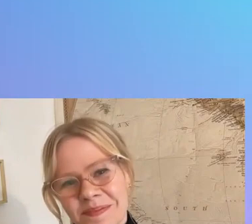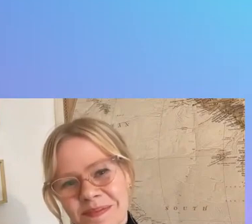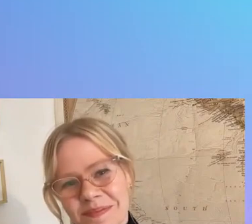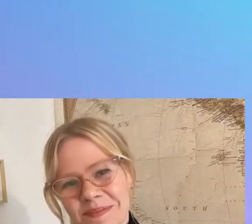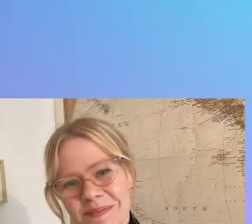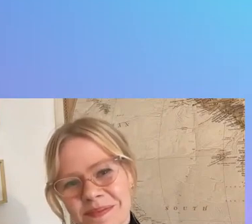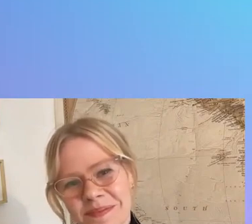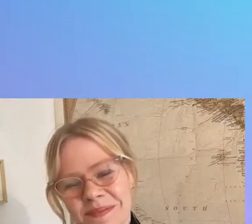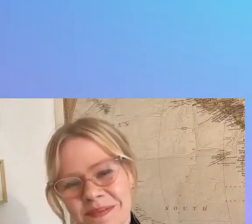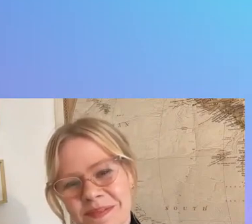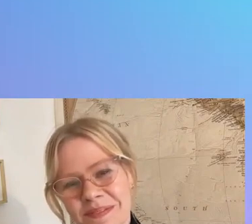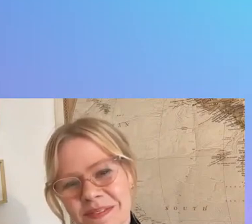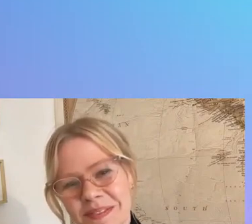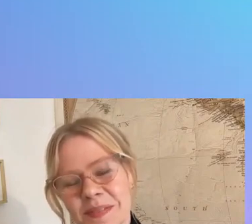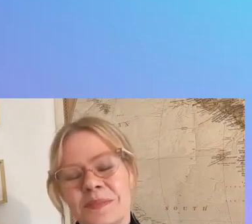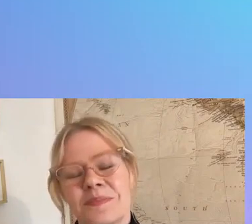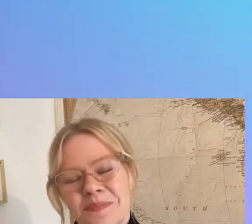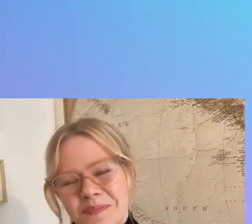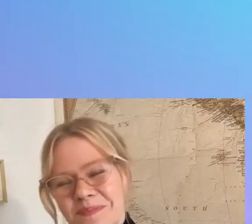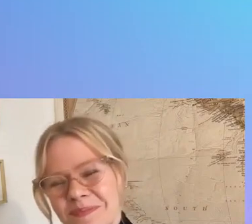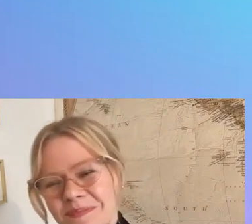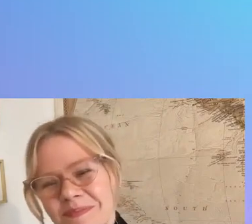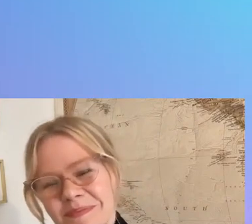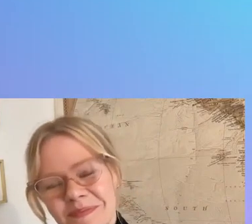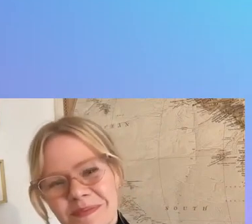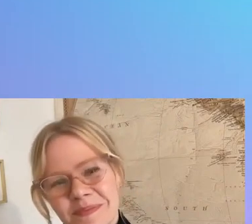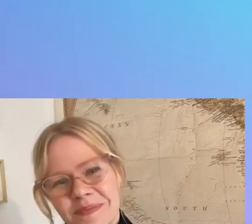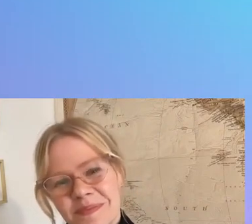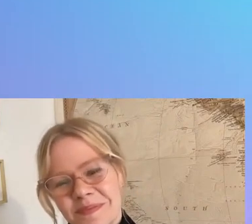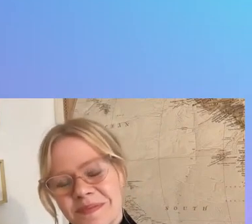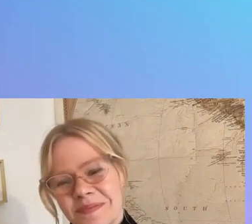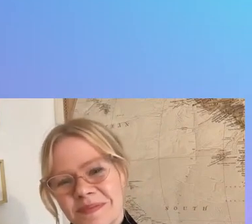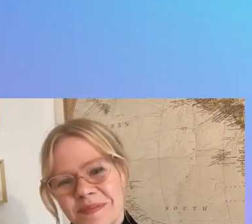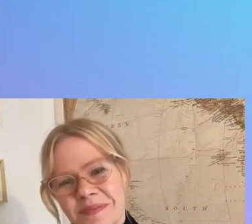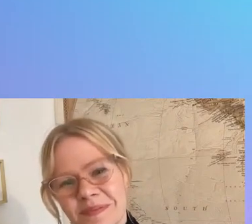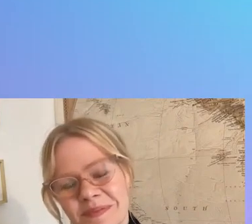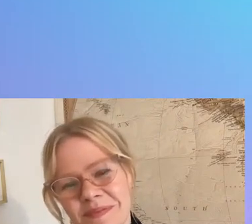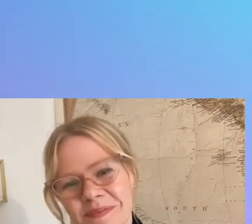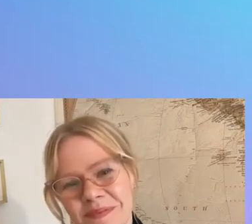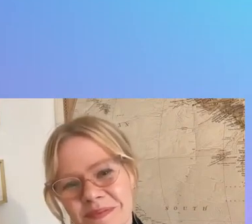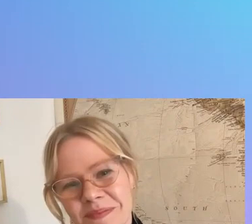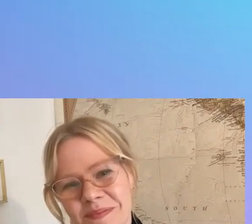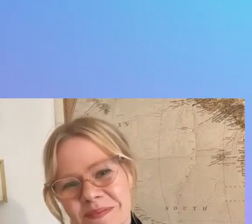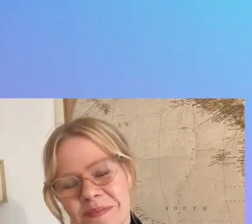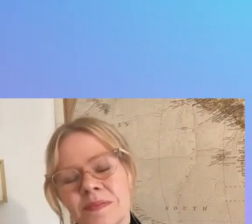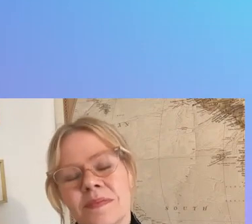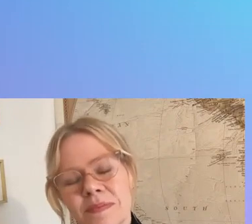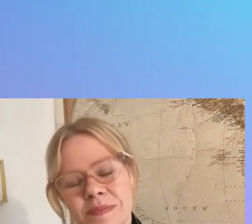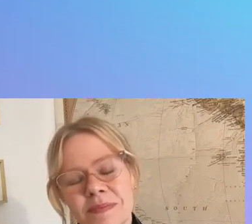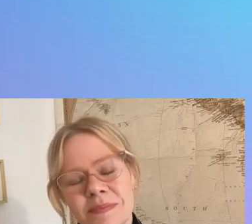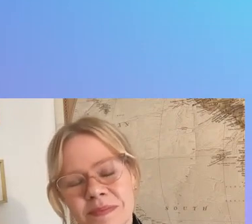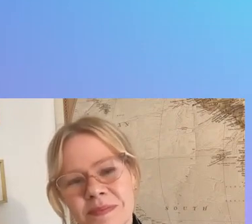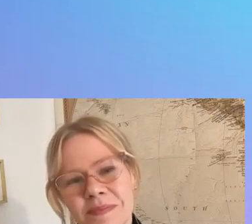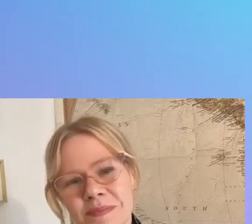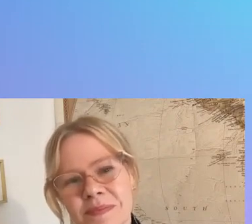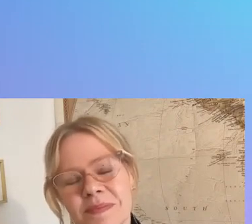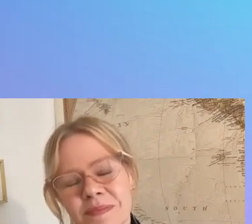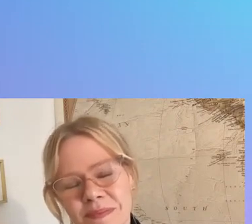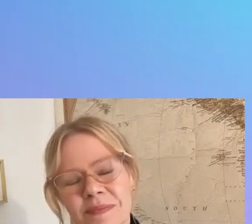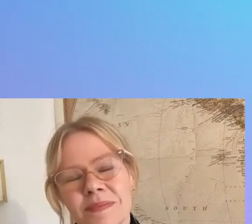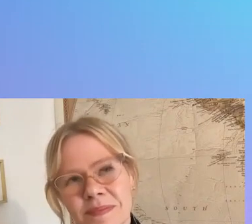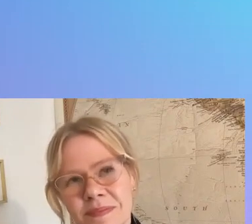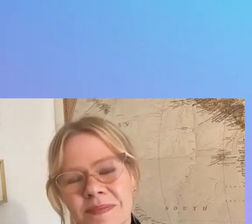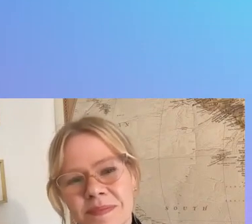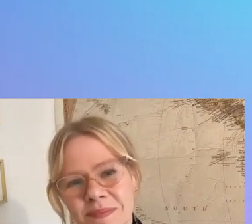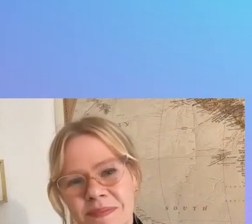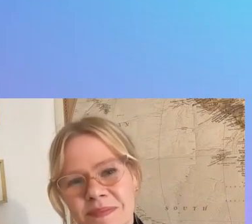incredible upvotes. And the first one I've got on my list is, how would you approach multi-sensory design